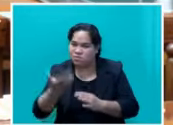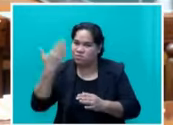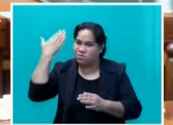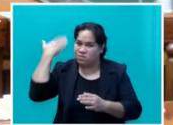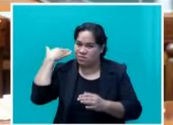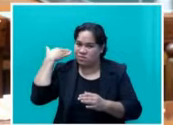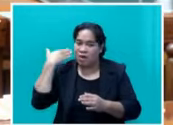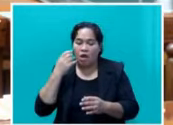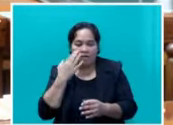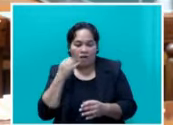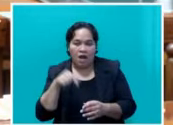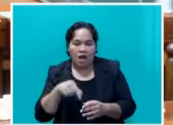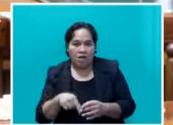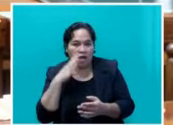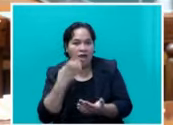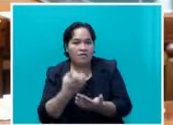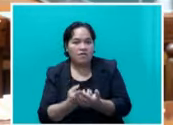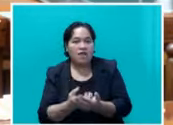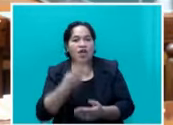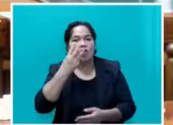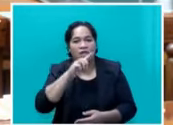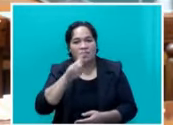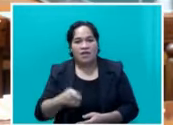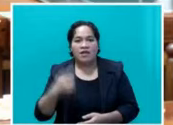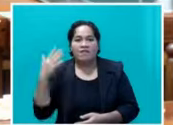to 3,500 years ago, Honorable Speaker.